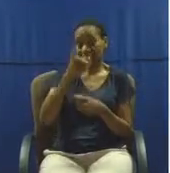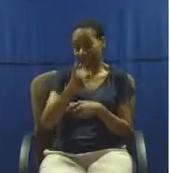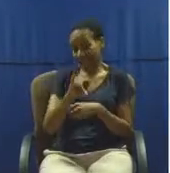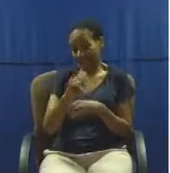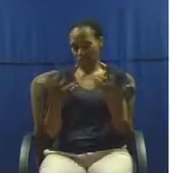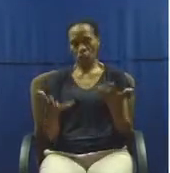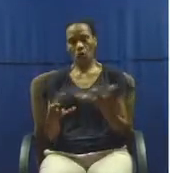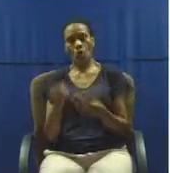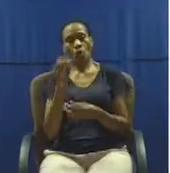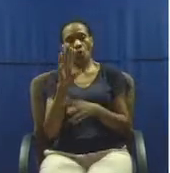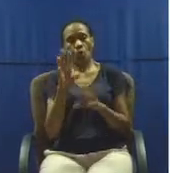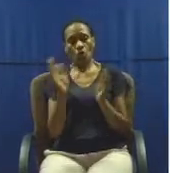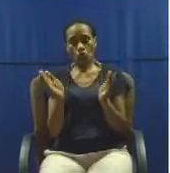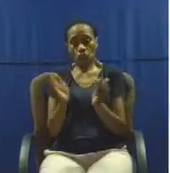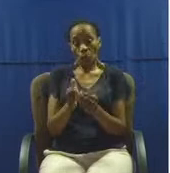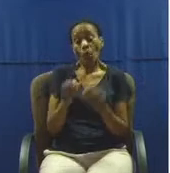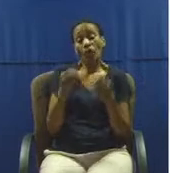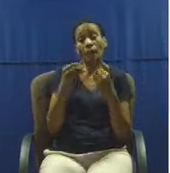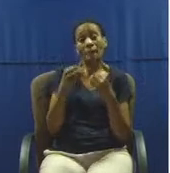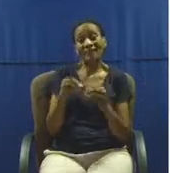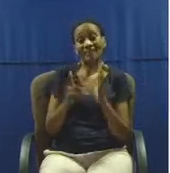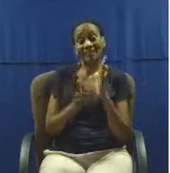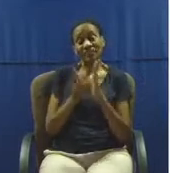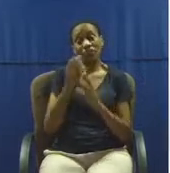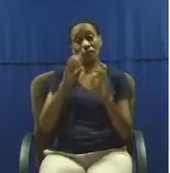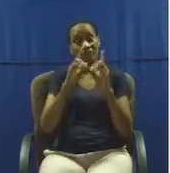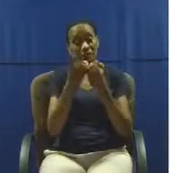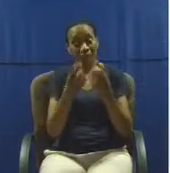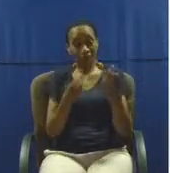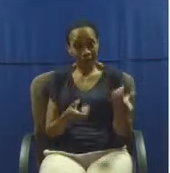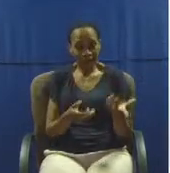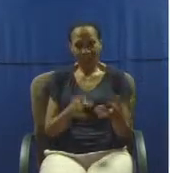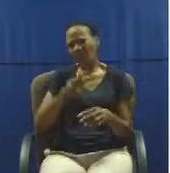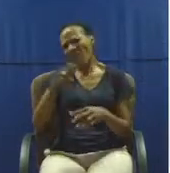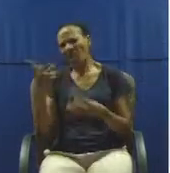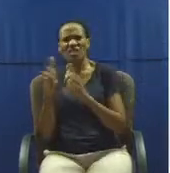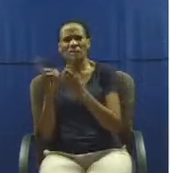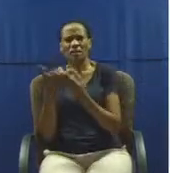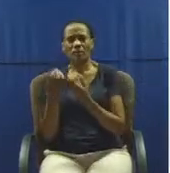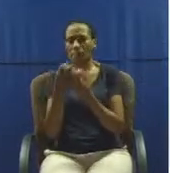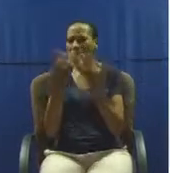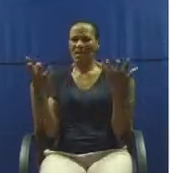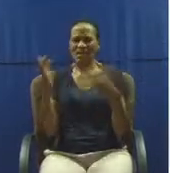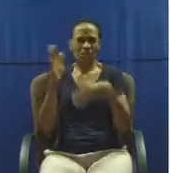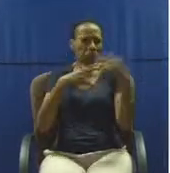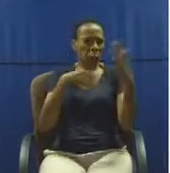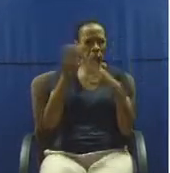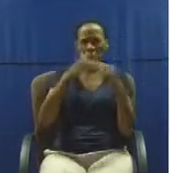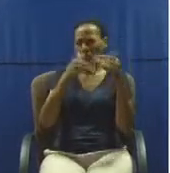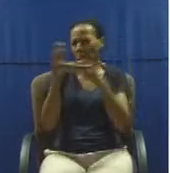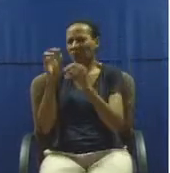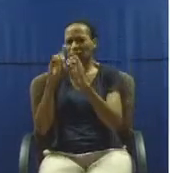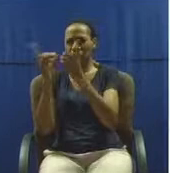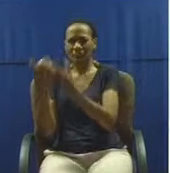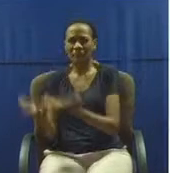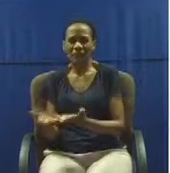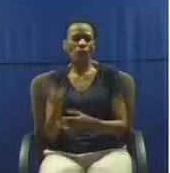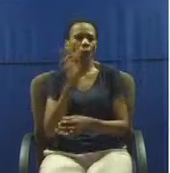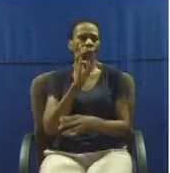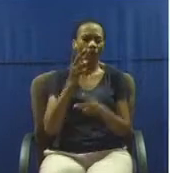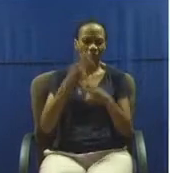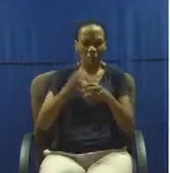the Department of Small Business Development, and indeed a number of others in infrastructure build, water